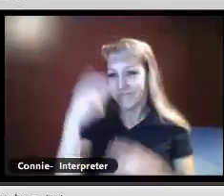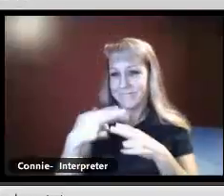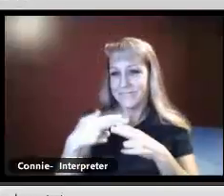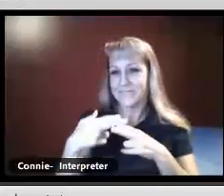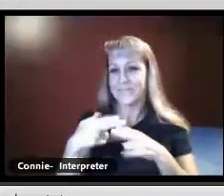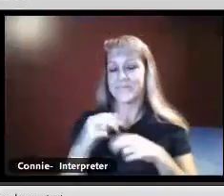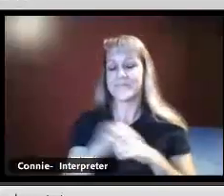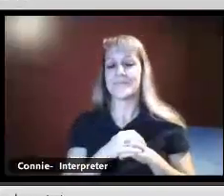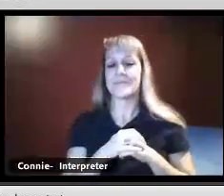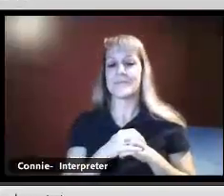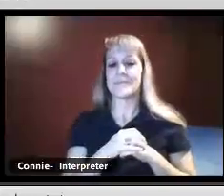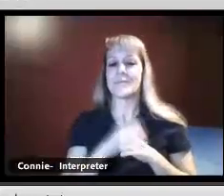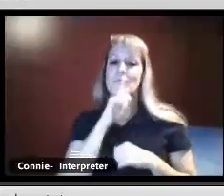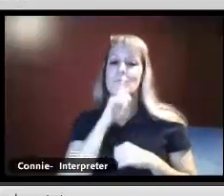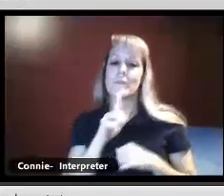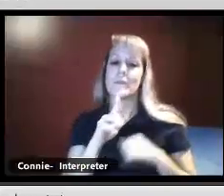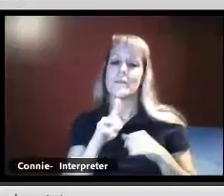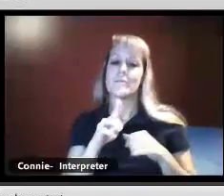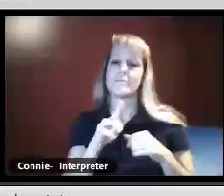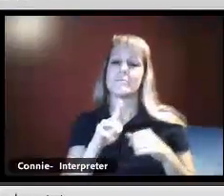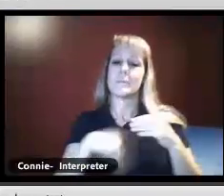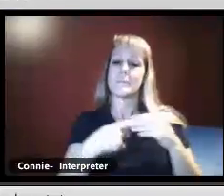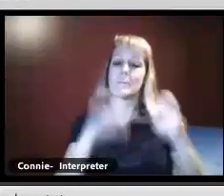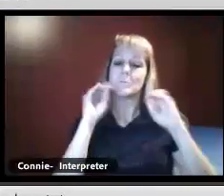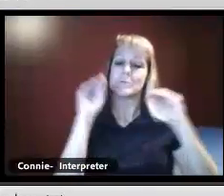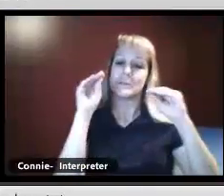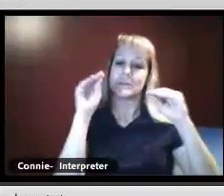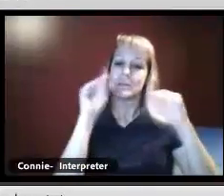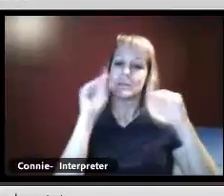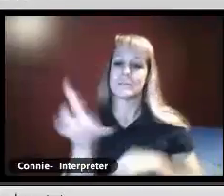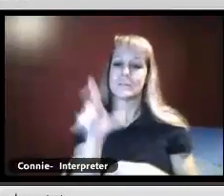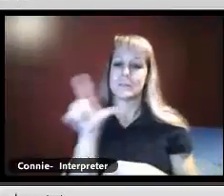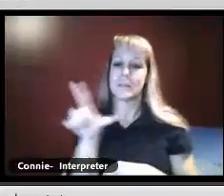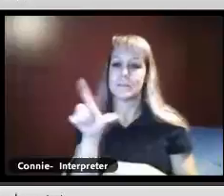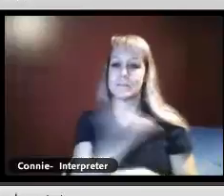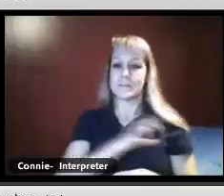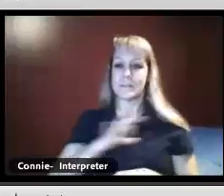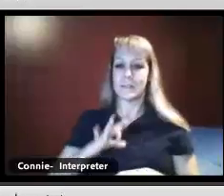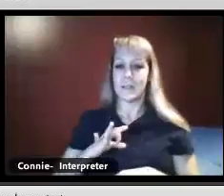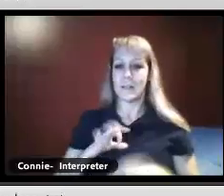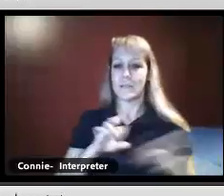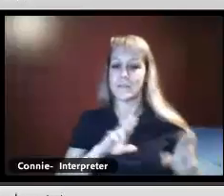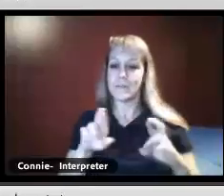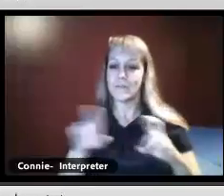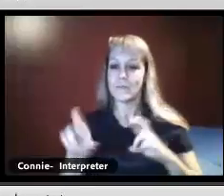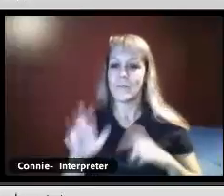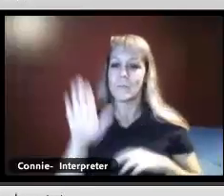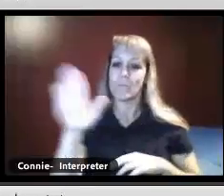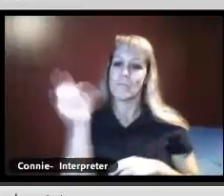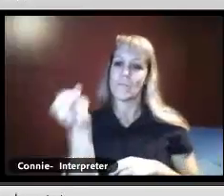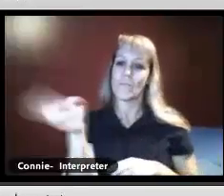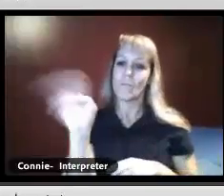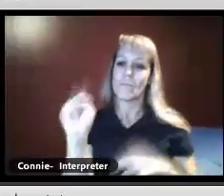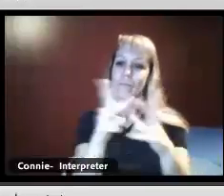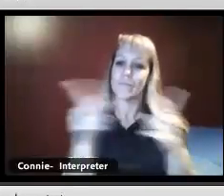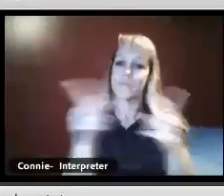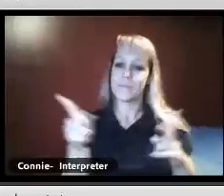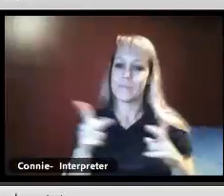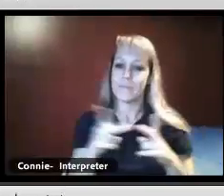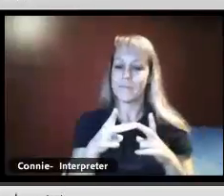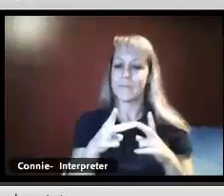really about teaching library staff to prepare their own facilities for STEAM